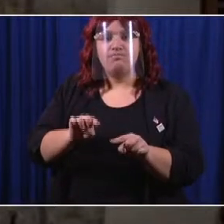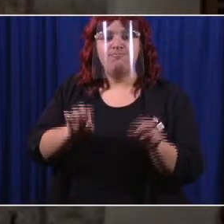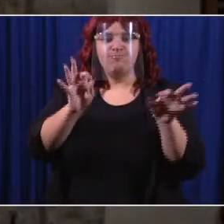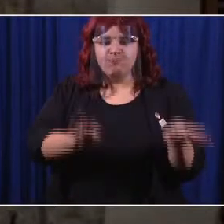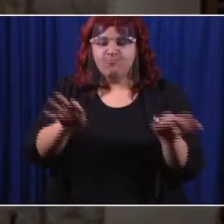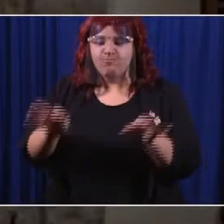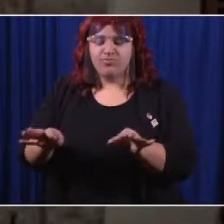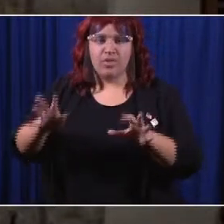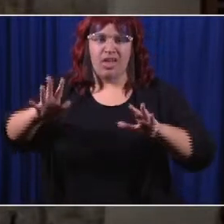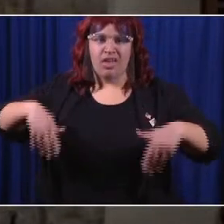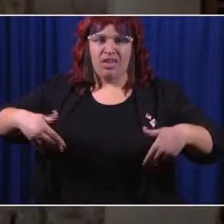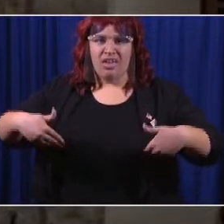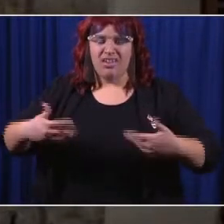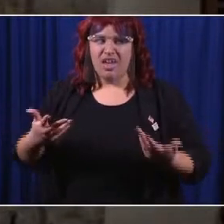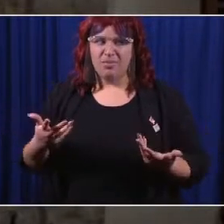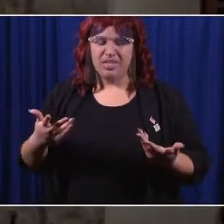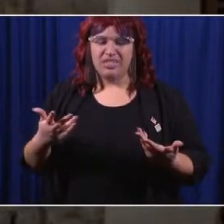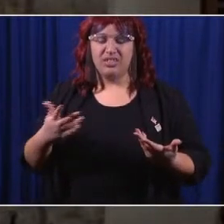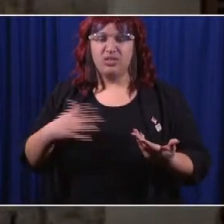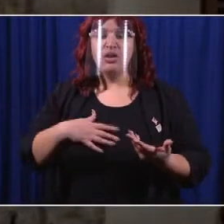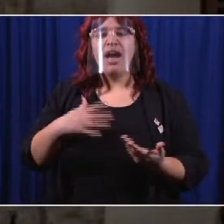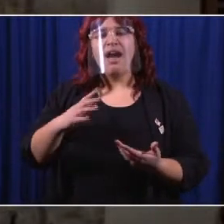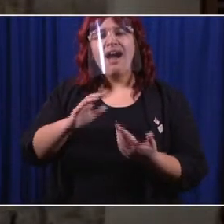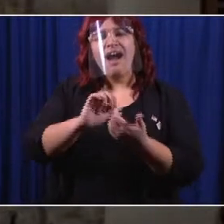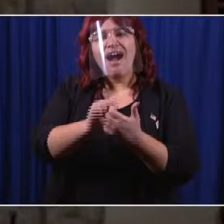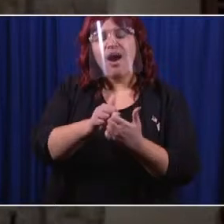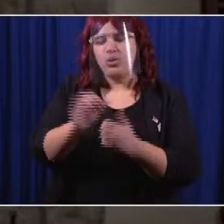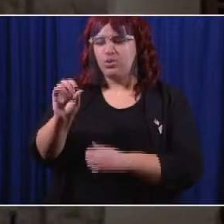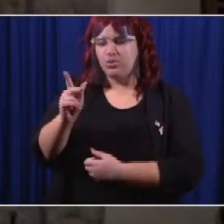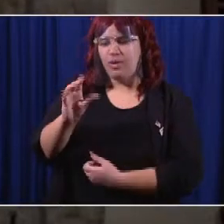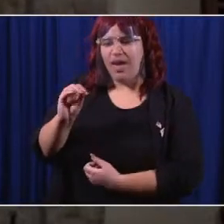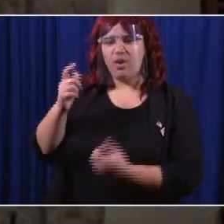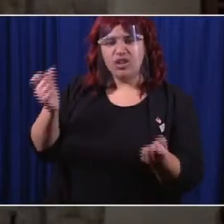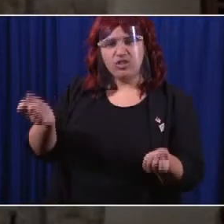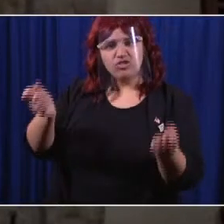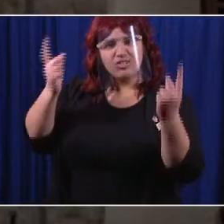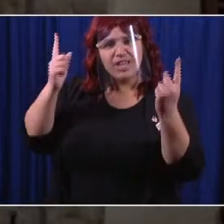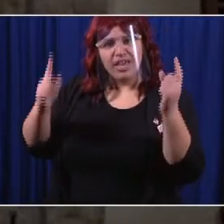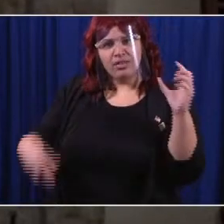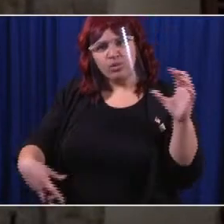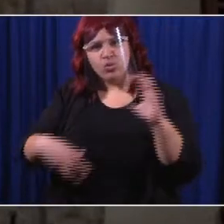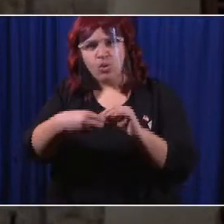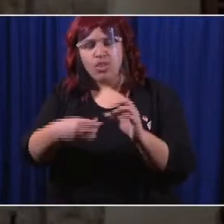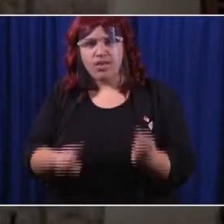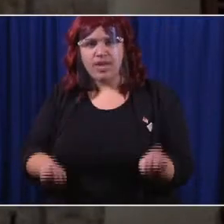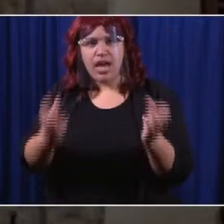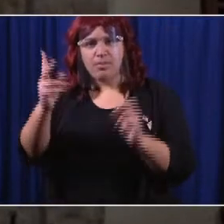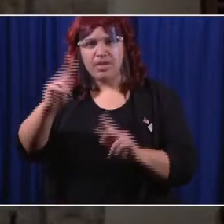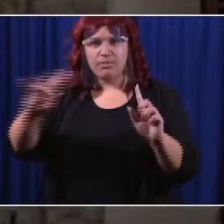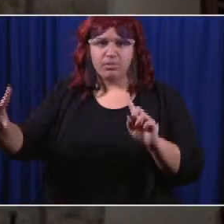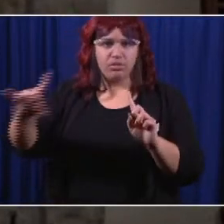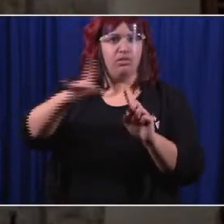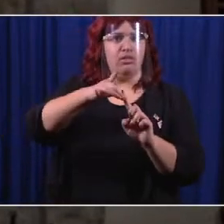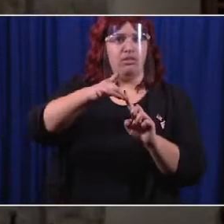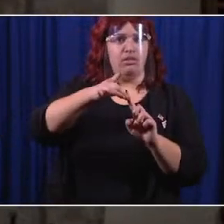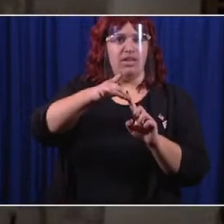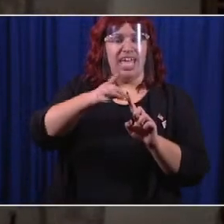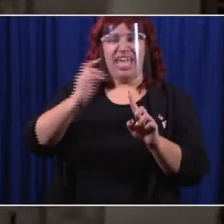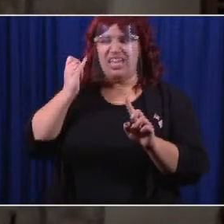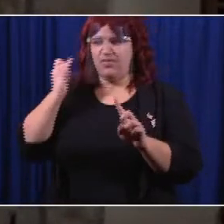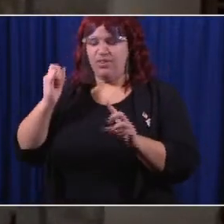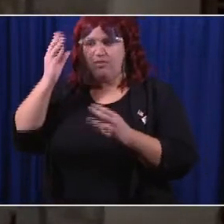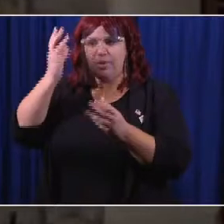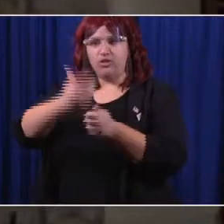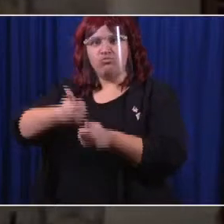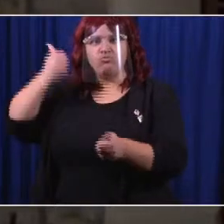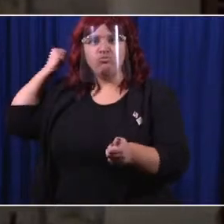there's a massive hole in the data set, and how will this improve when infection rates and testing numbers are only increasing? Sure. First of all, there's